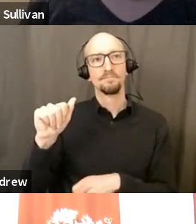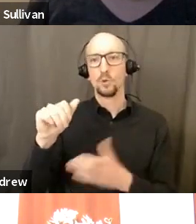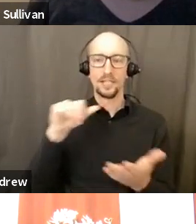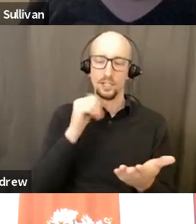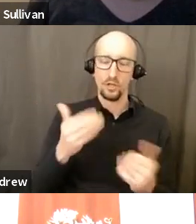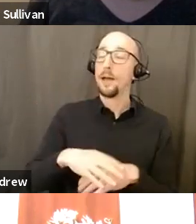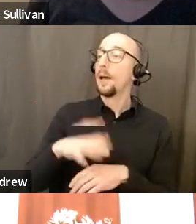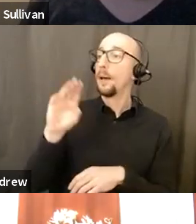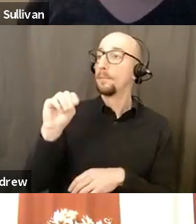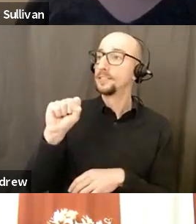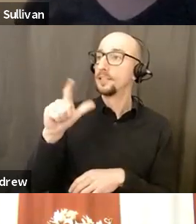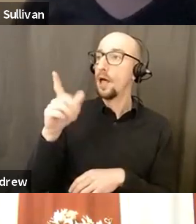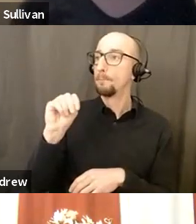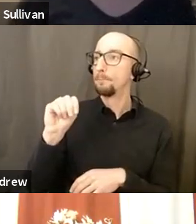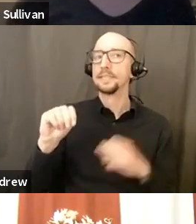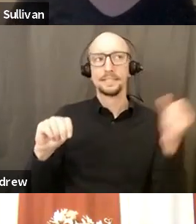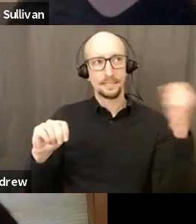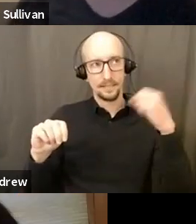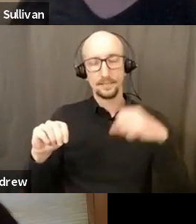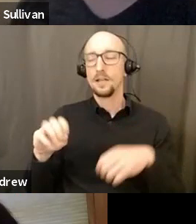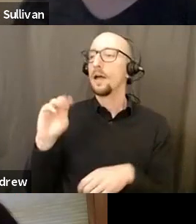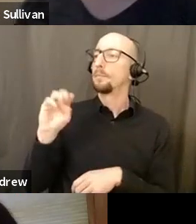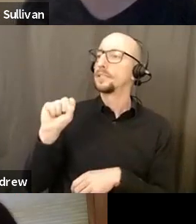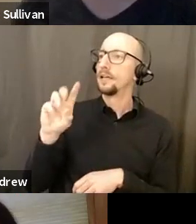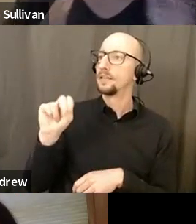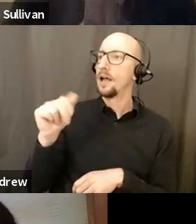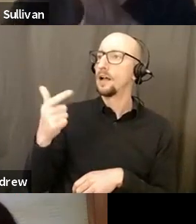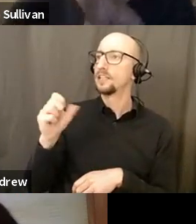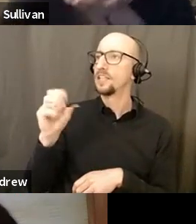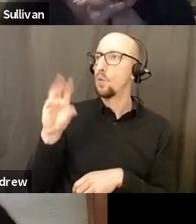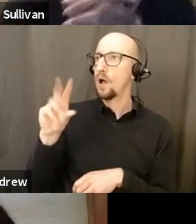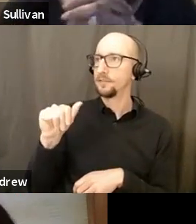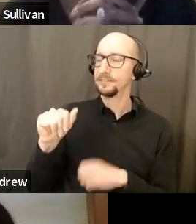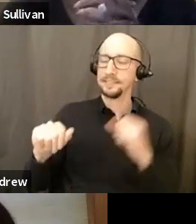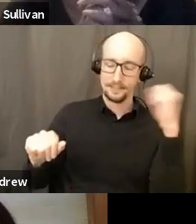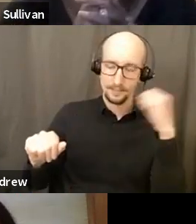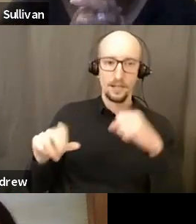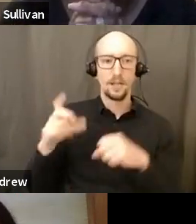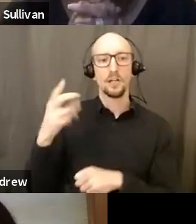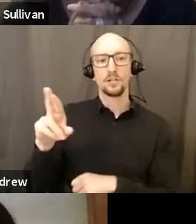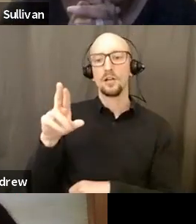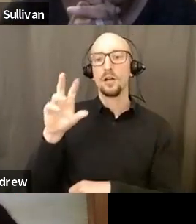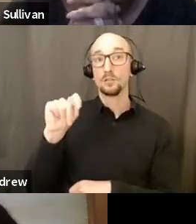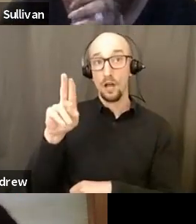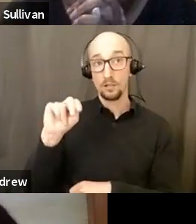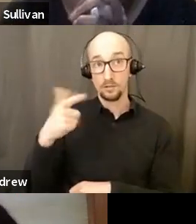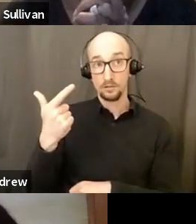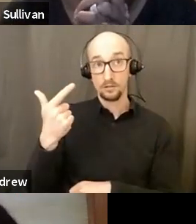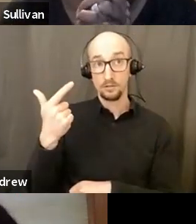Ms. Lam, Aye. Ms. Nagasawa, Aye. Dr. Tang.